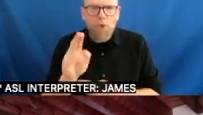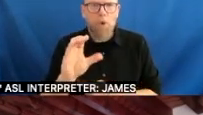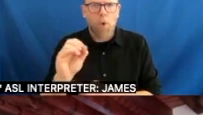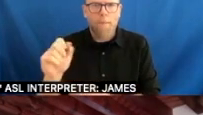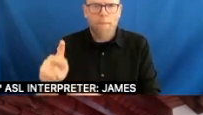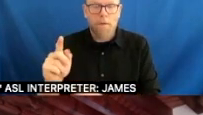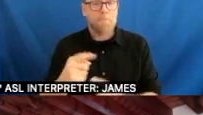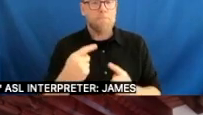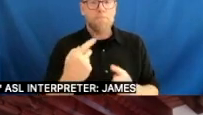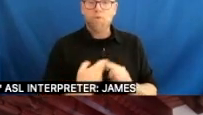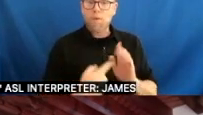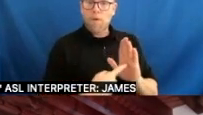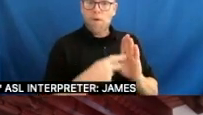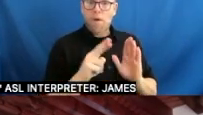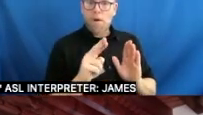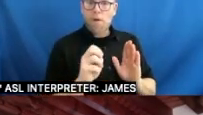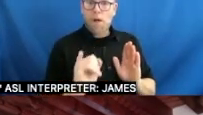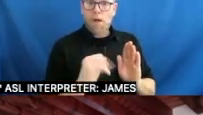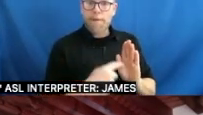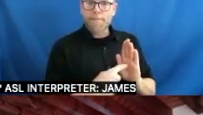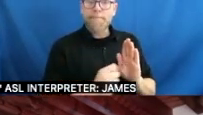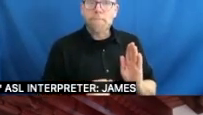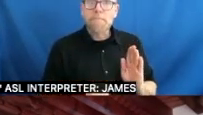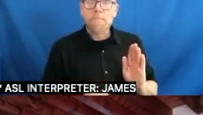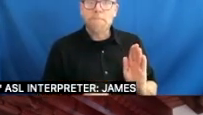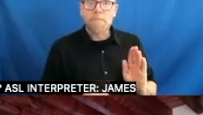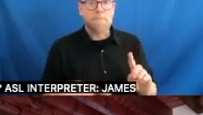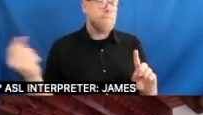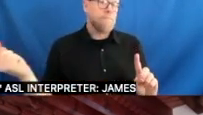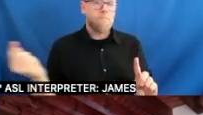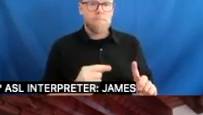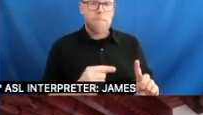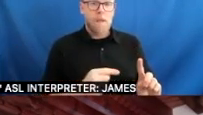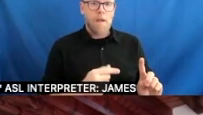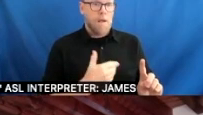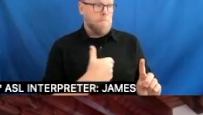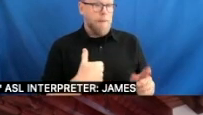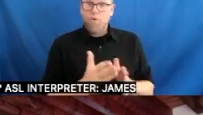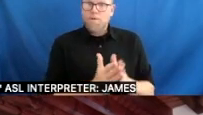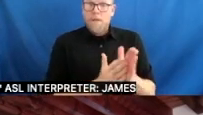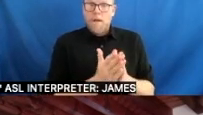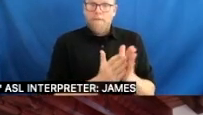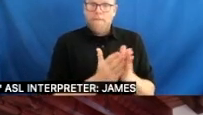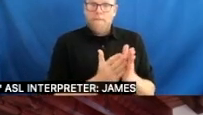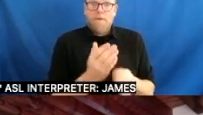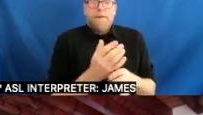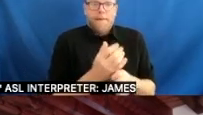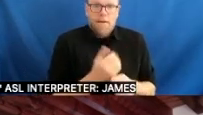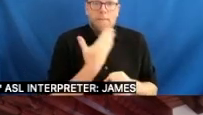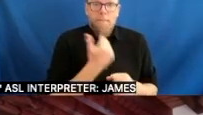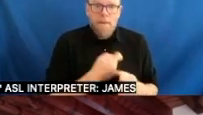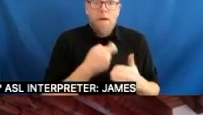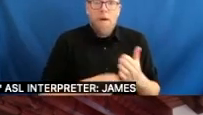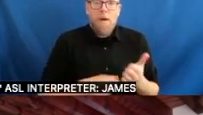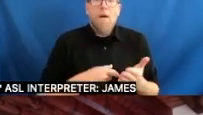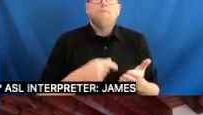REI as an example of a consumer co-op, the underlying member incentive for REI is to obtain better pricing and quality